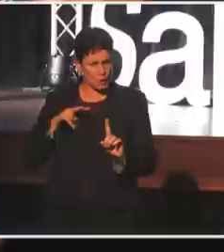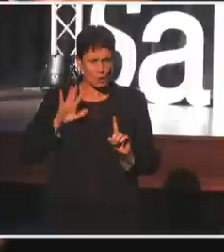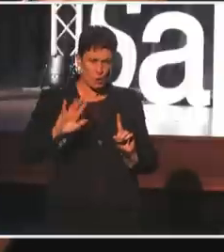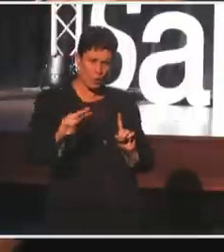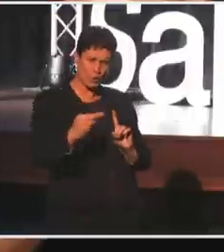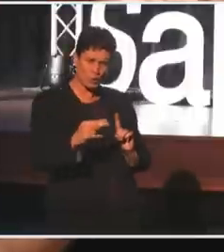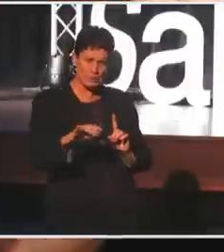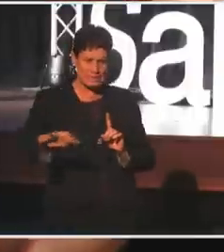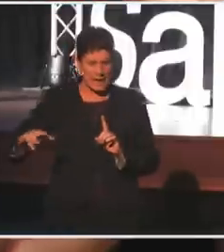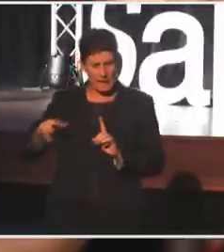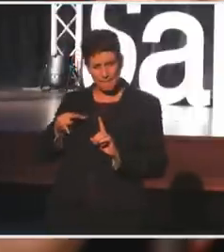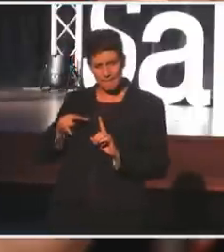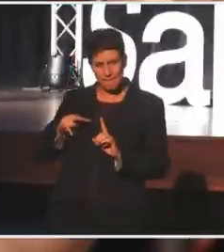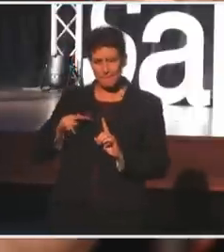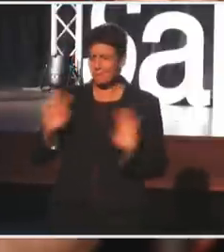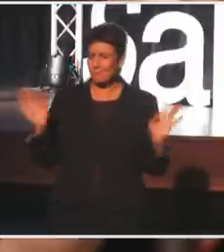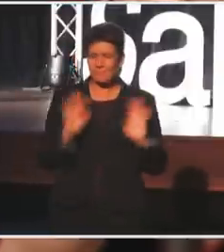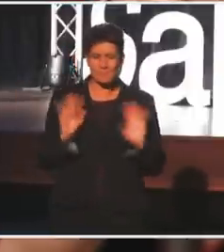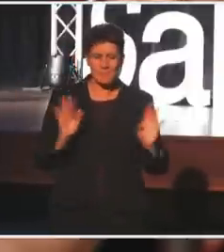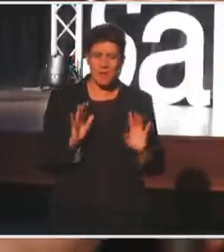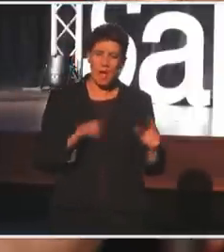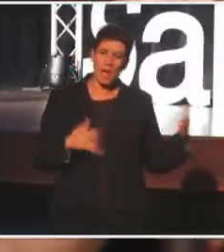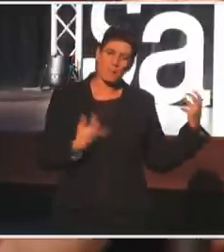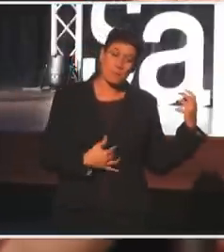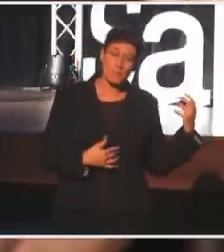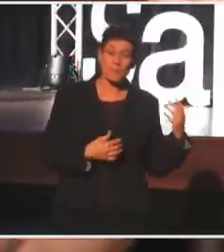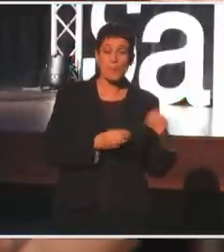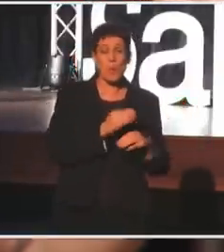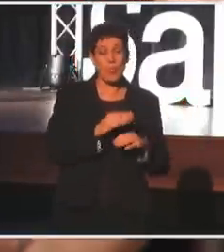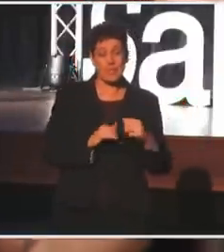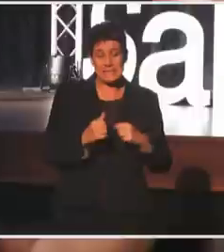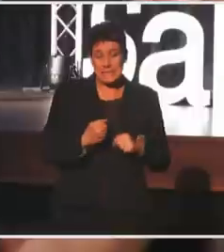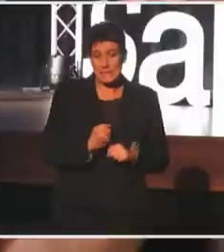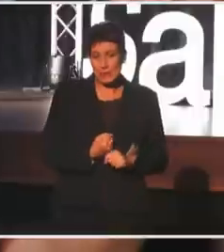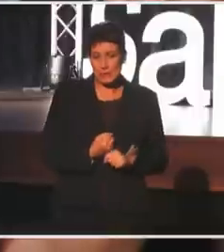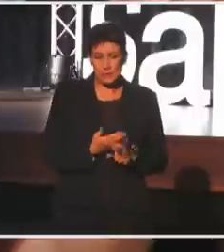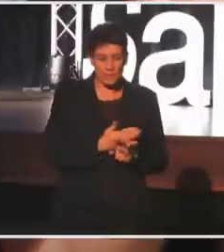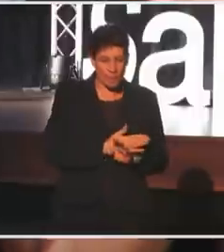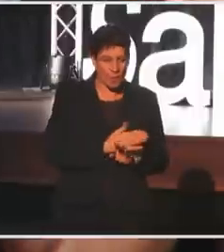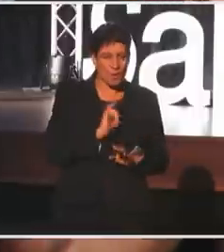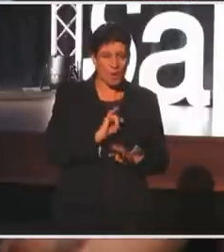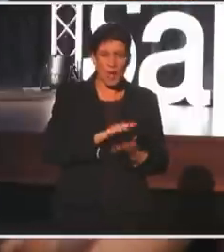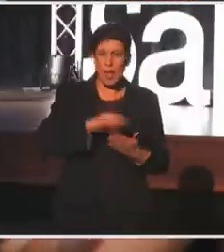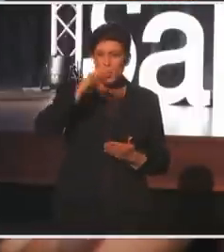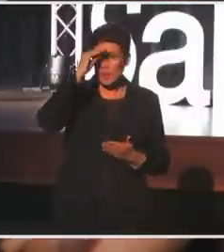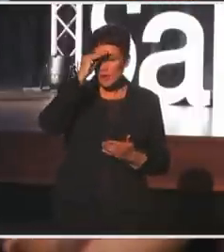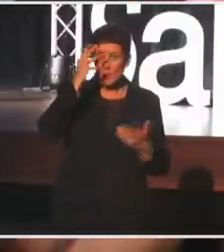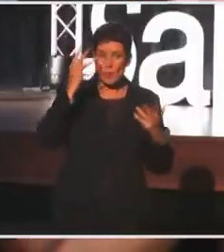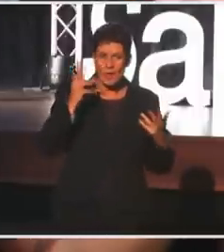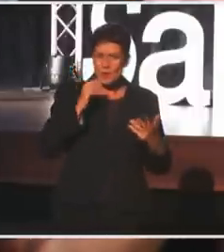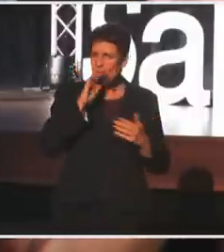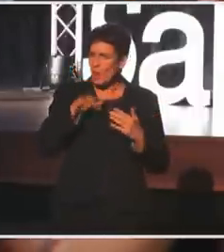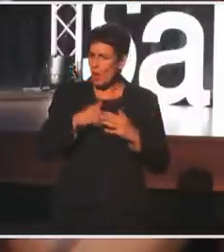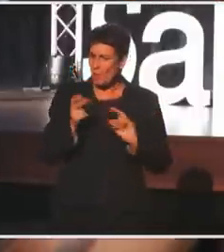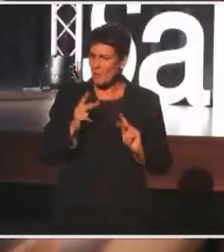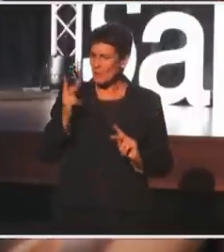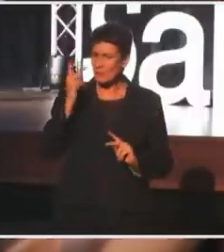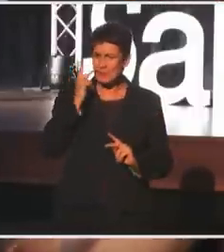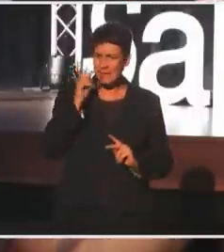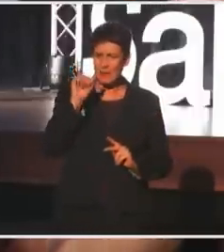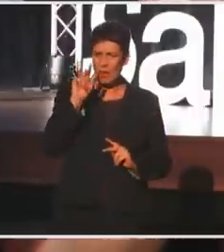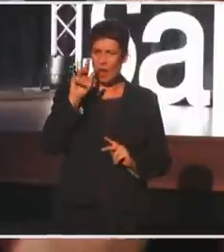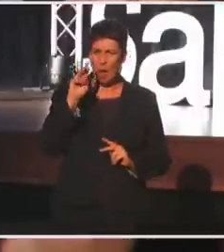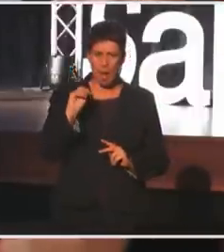world. I played music for over 10 years before I learned that not everyone sees